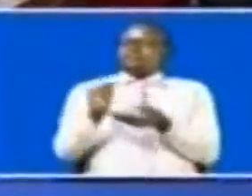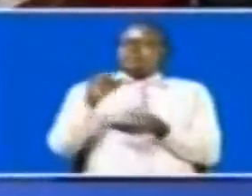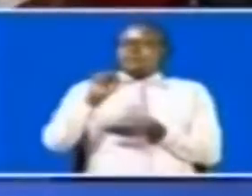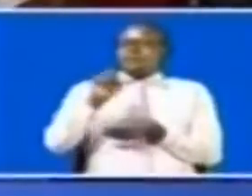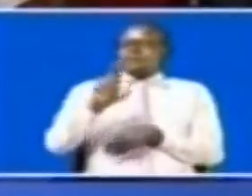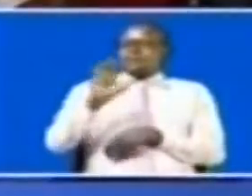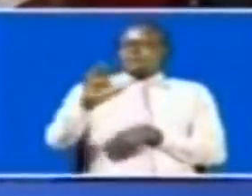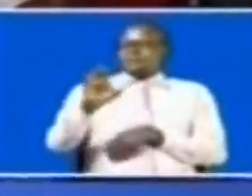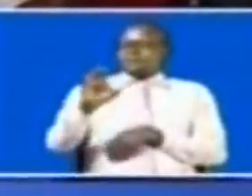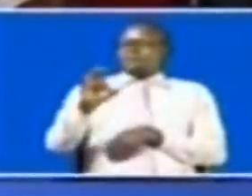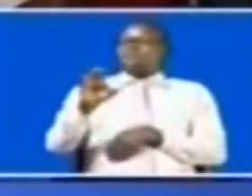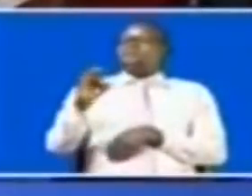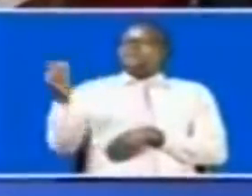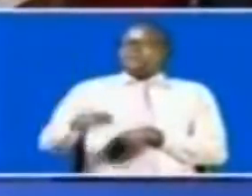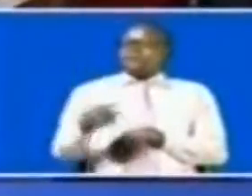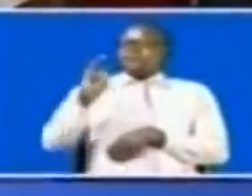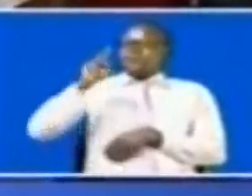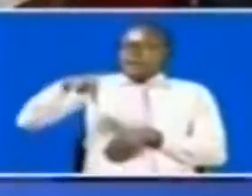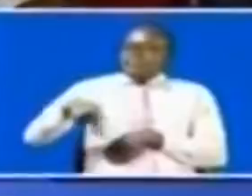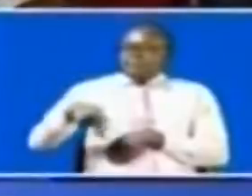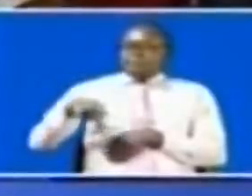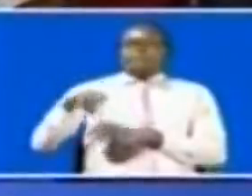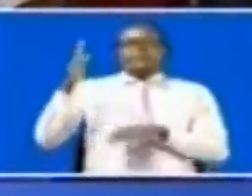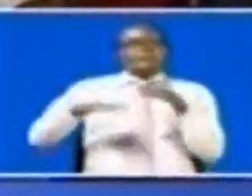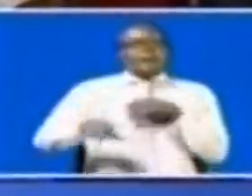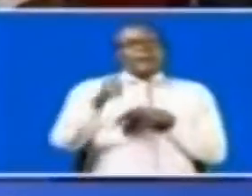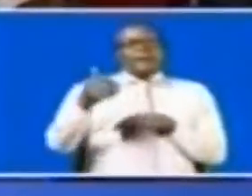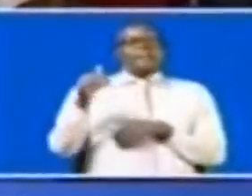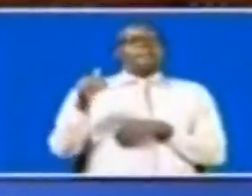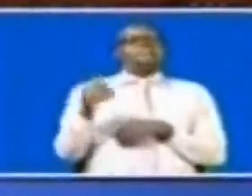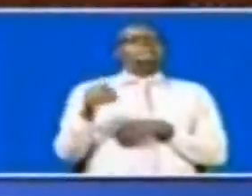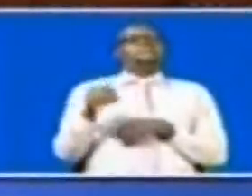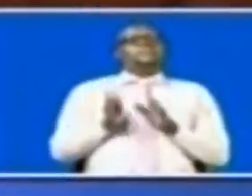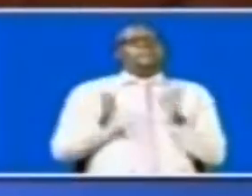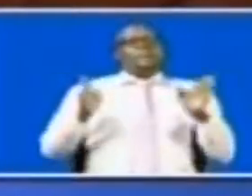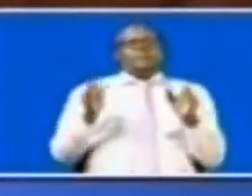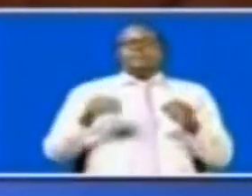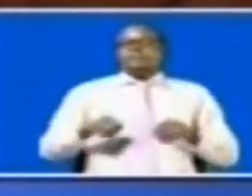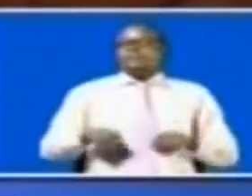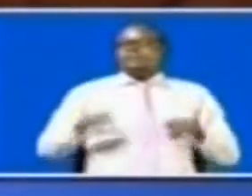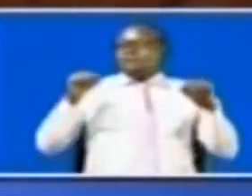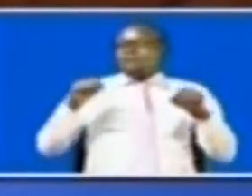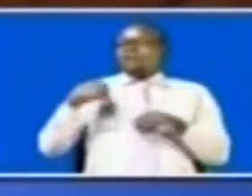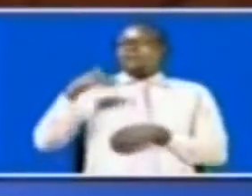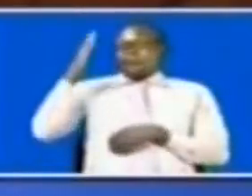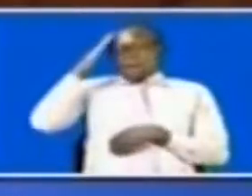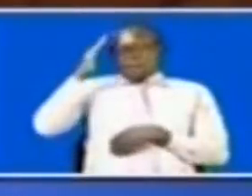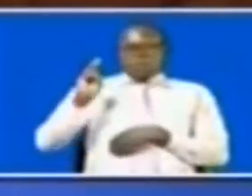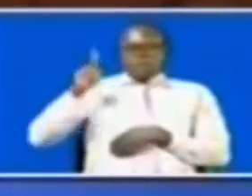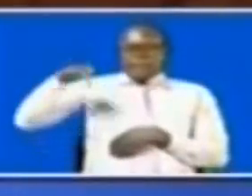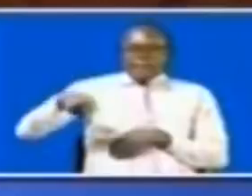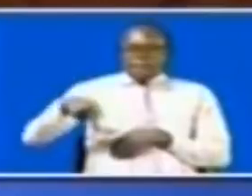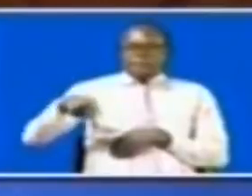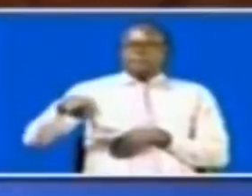the salaries of the members of parliament more than any other public servant in this country. I know that the members of parliament